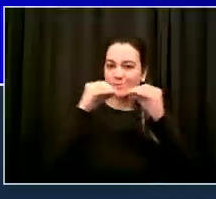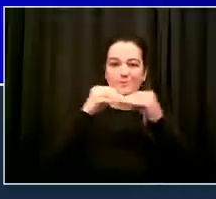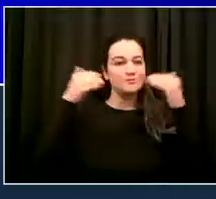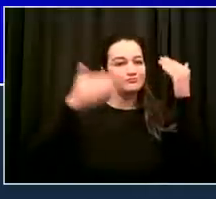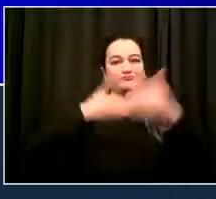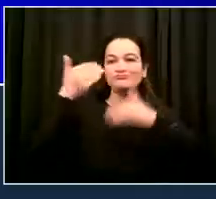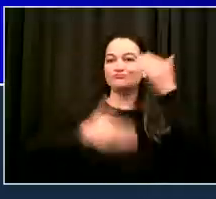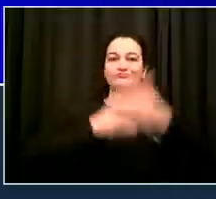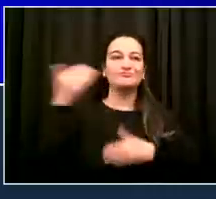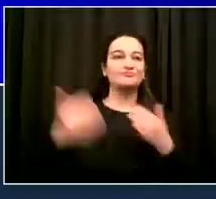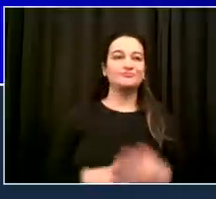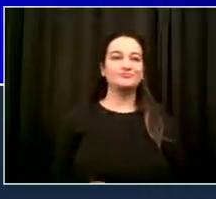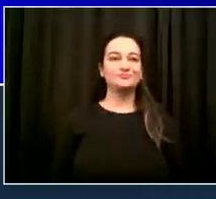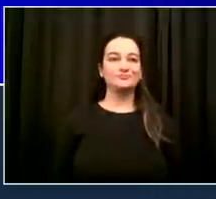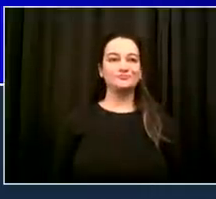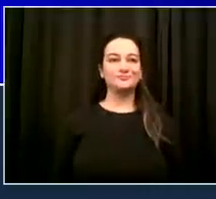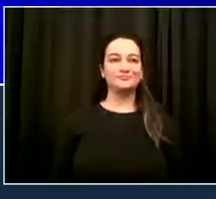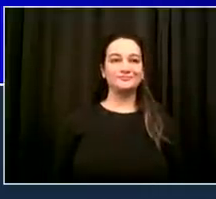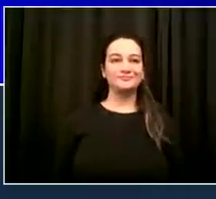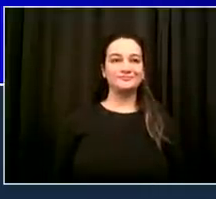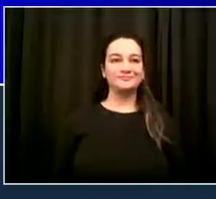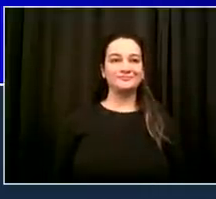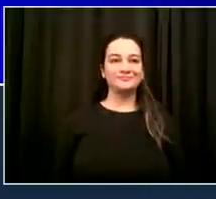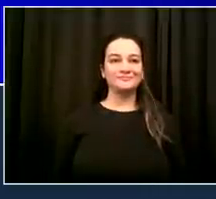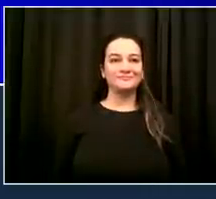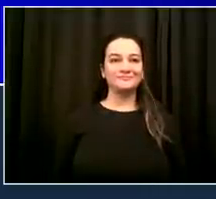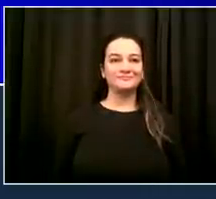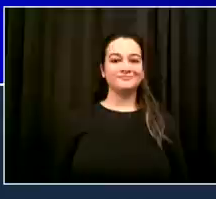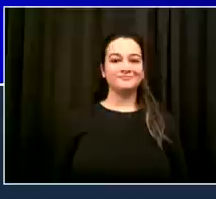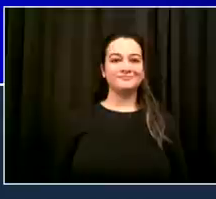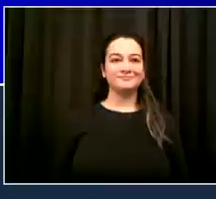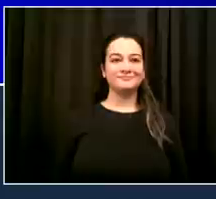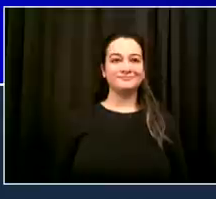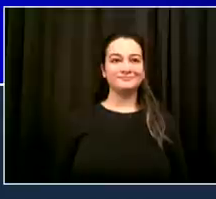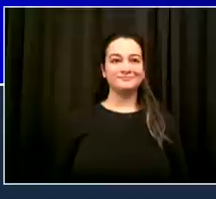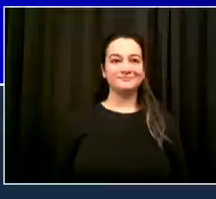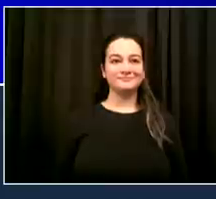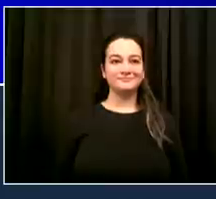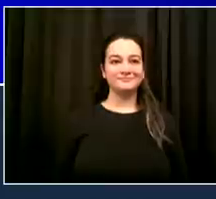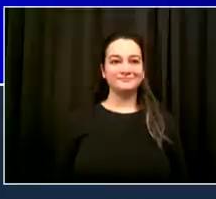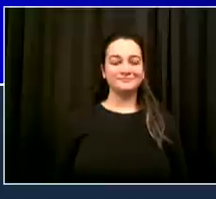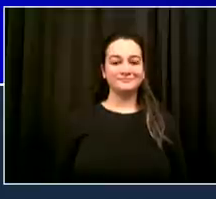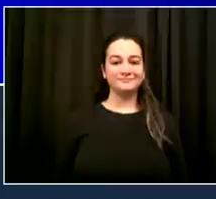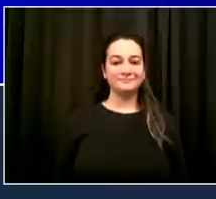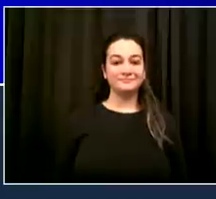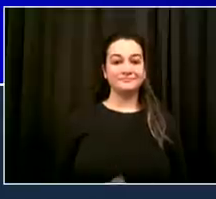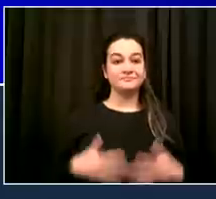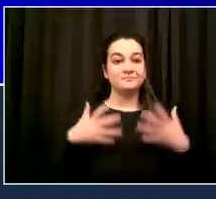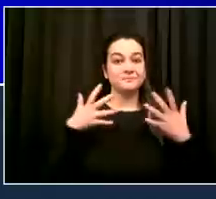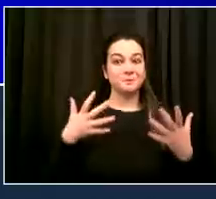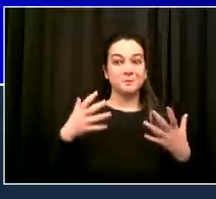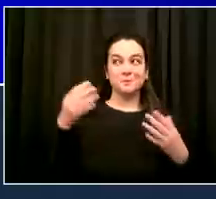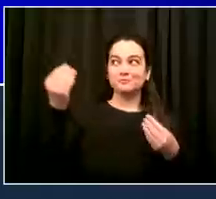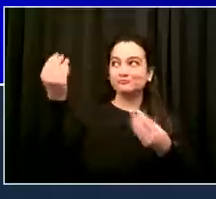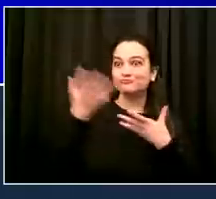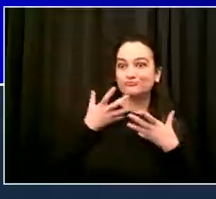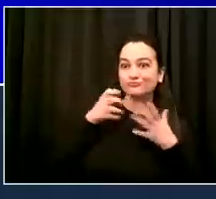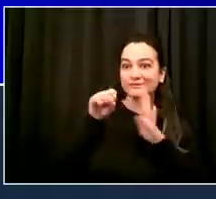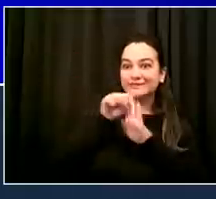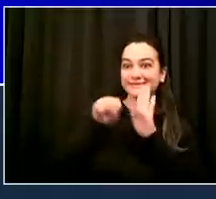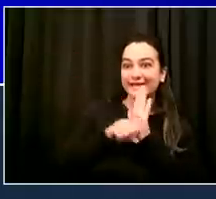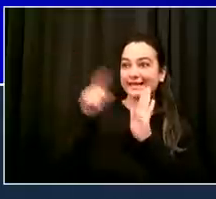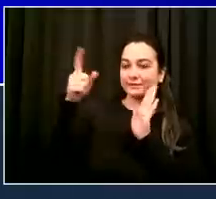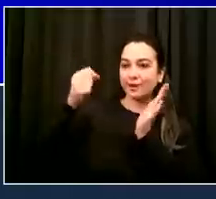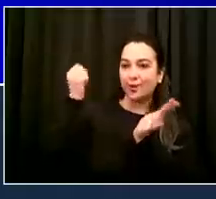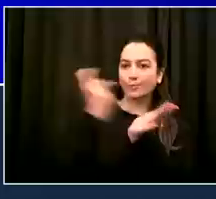and we're reaching thousands and thousands of people already. Our seniors over 75 and over, our